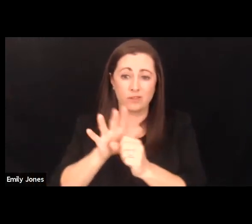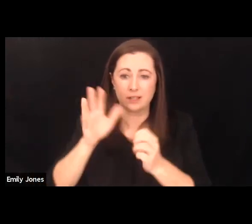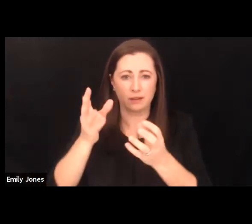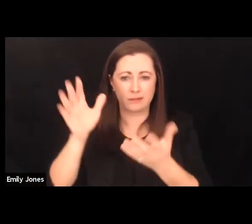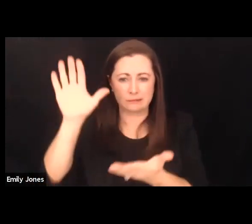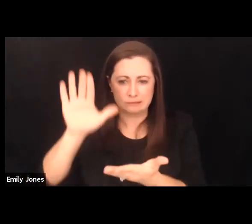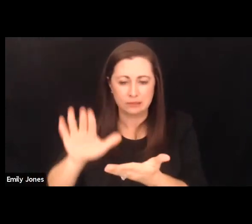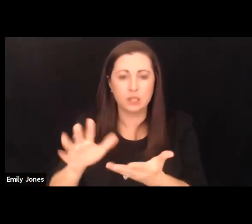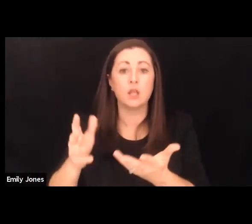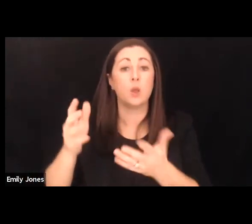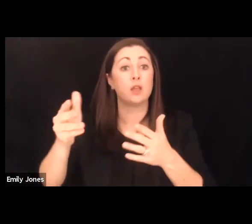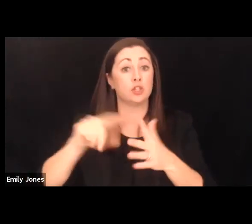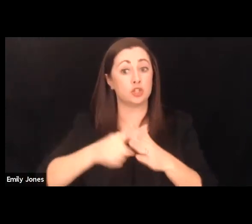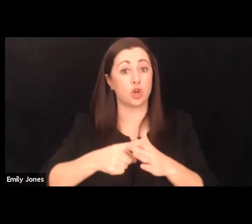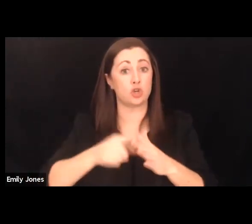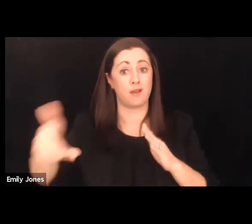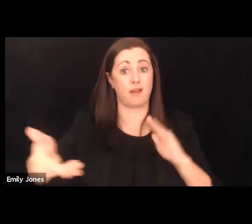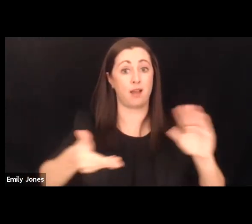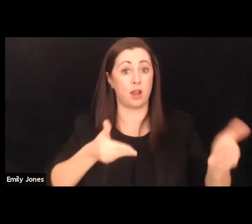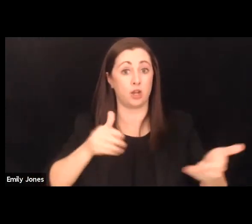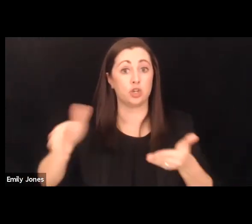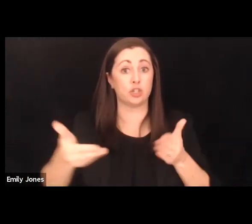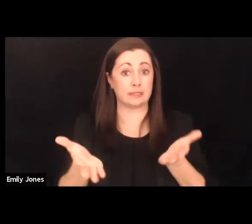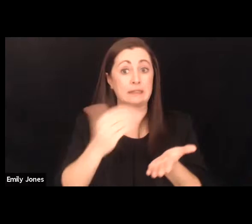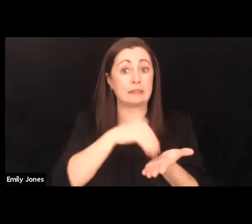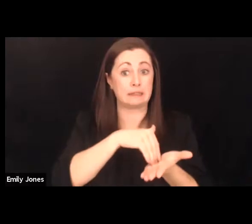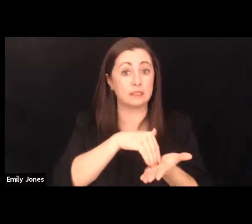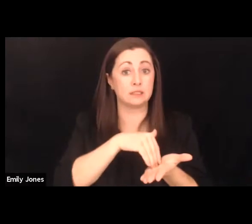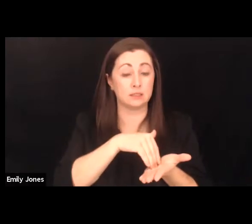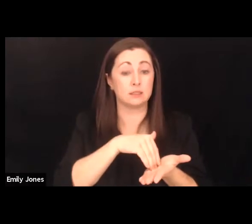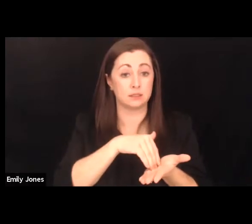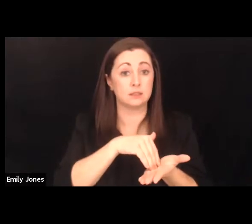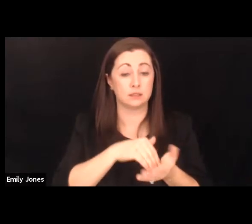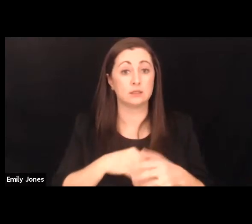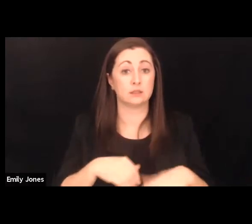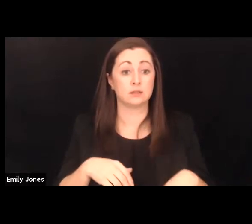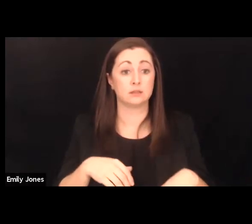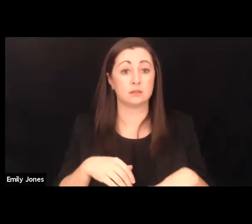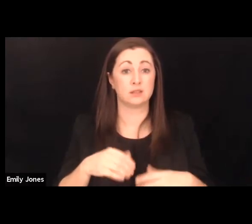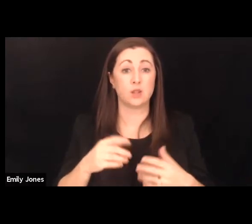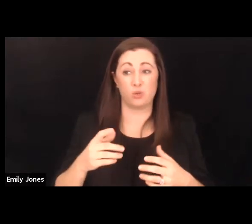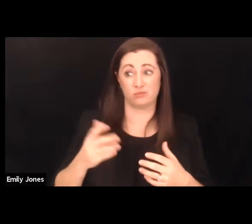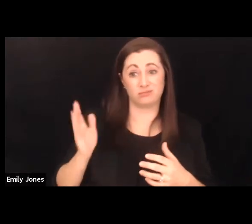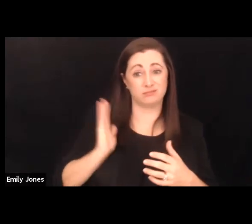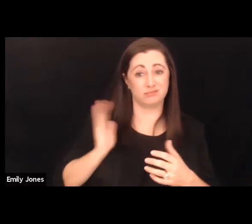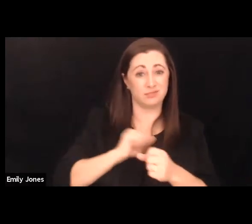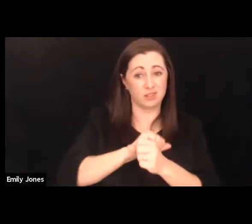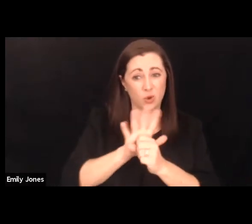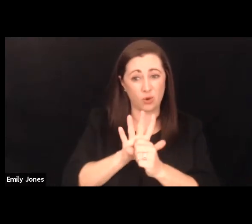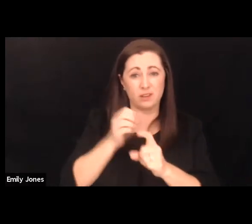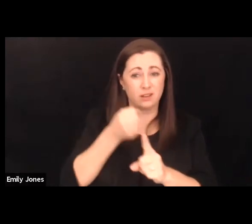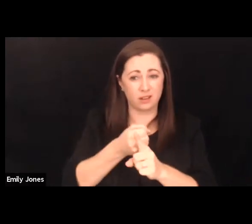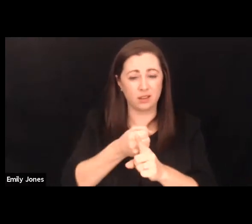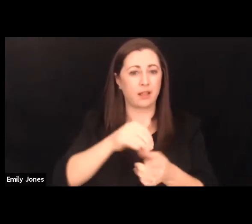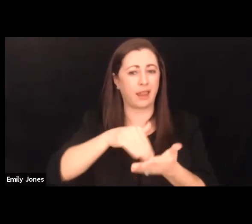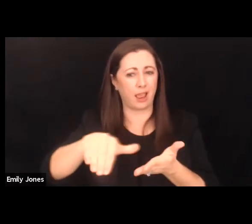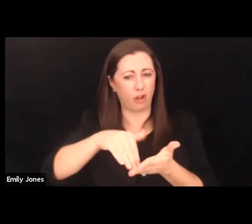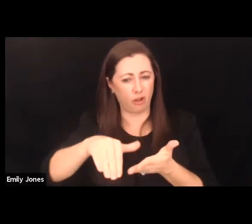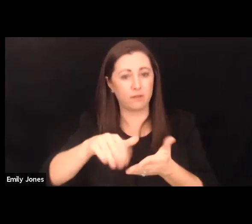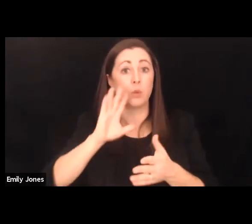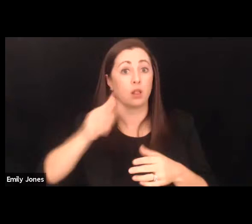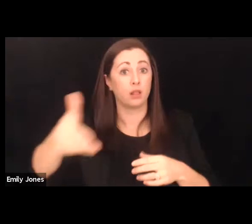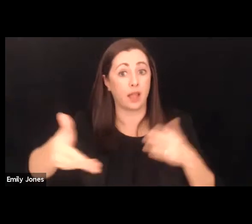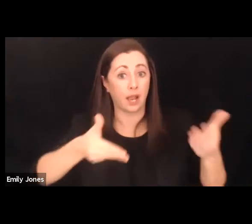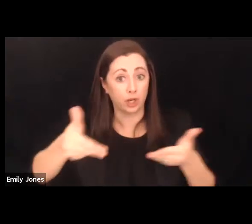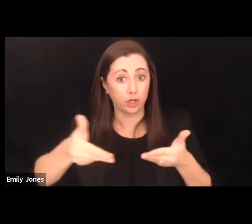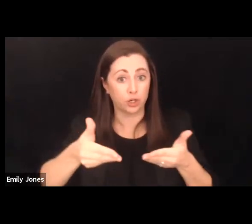persons as we come out of COVID-19 and we start to rehire persons that have been laid off, let's make sure that persons with disabilities